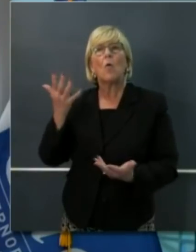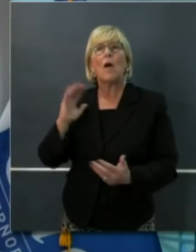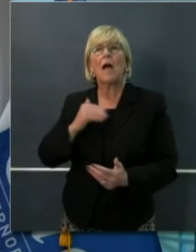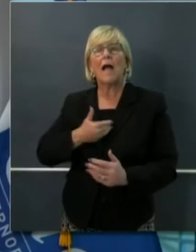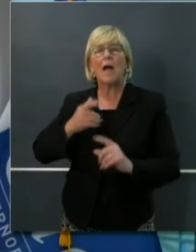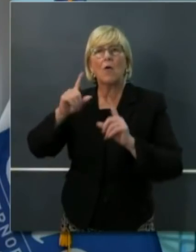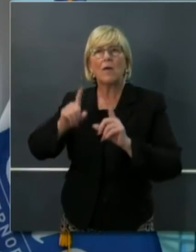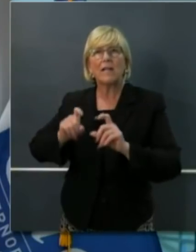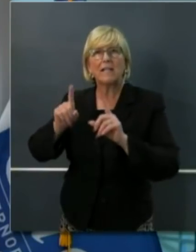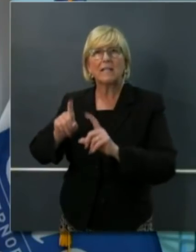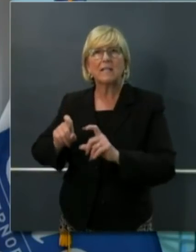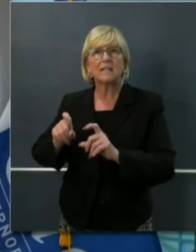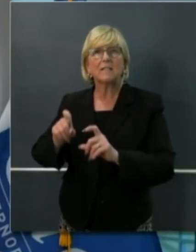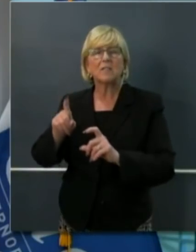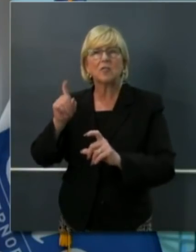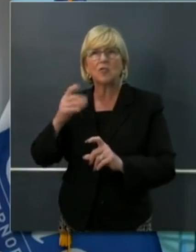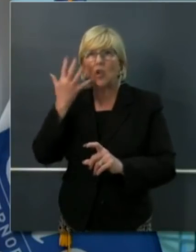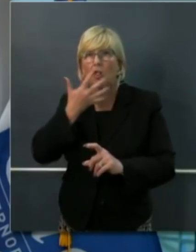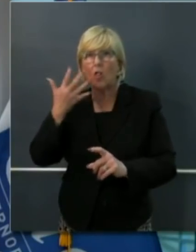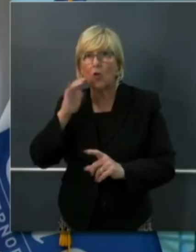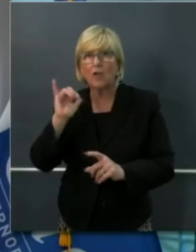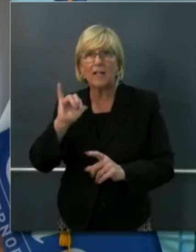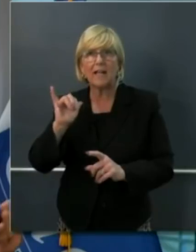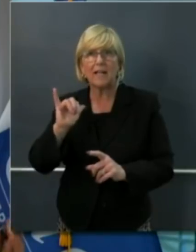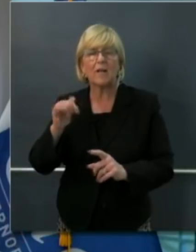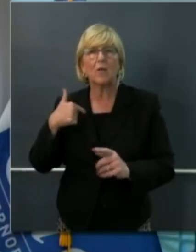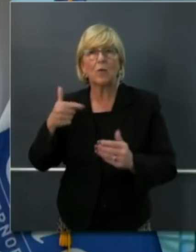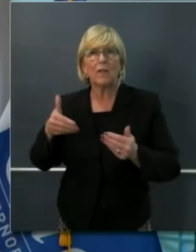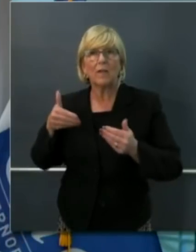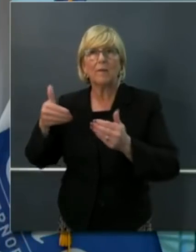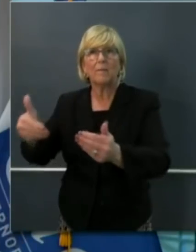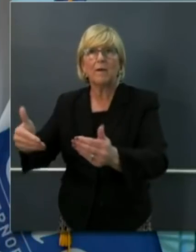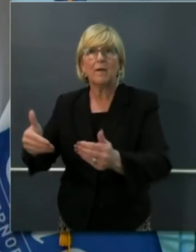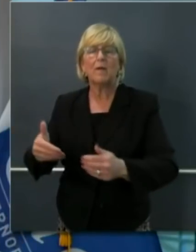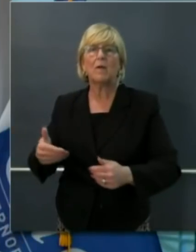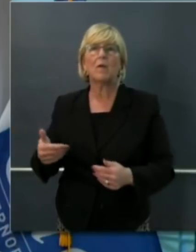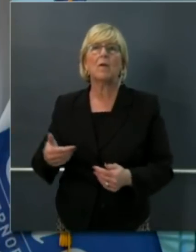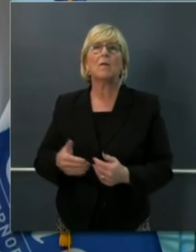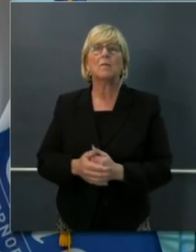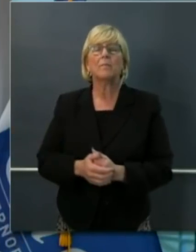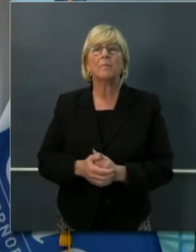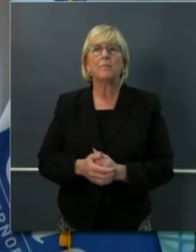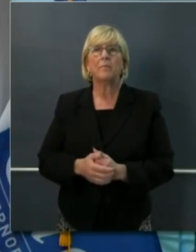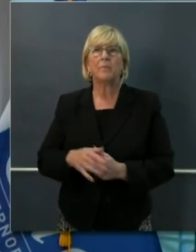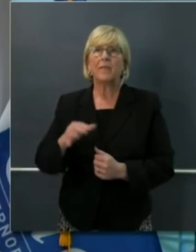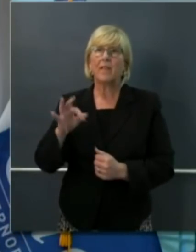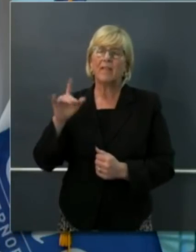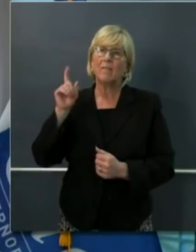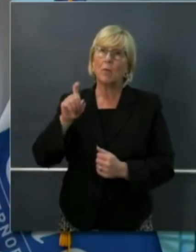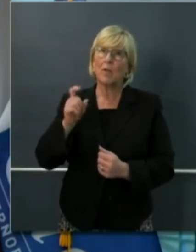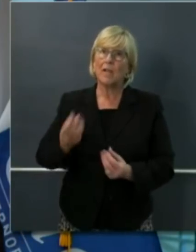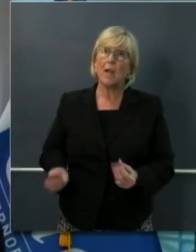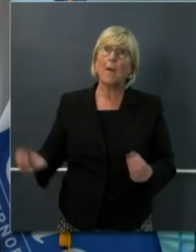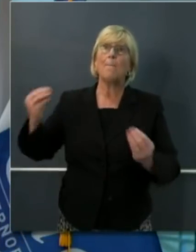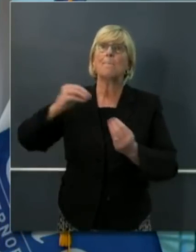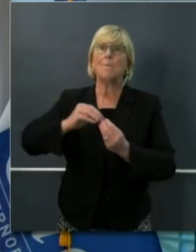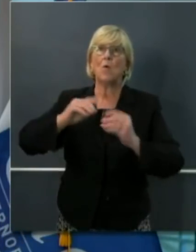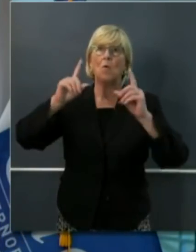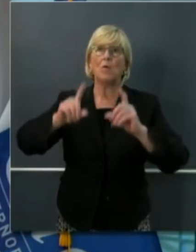capacity might need to move to so we can move beyond 60 to 80,000 if that's what the data and information tells